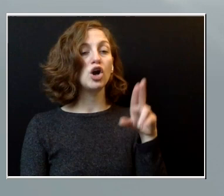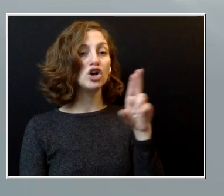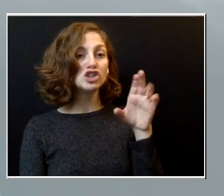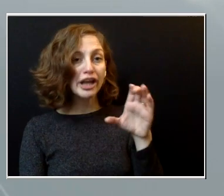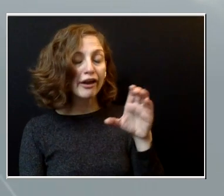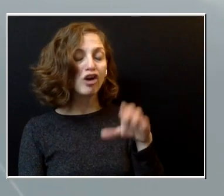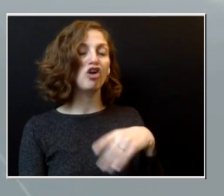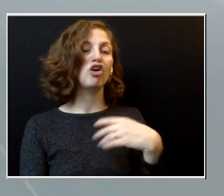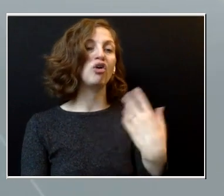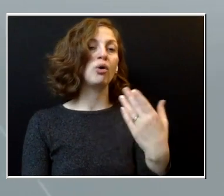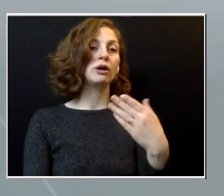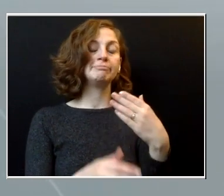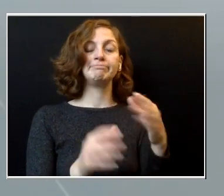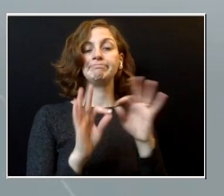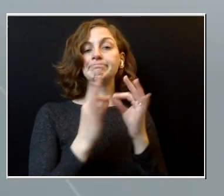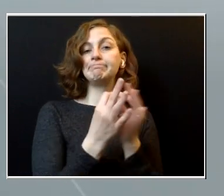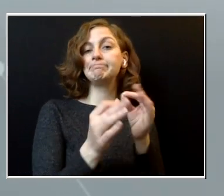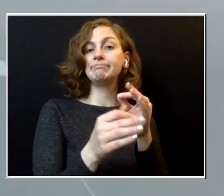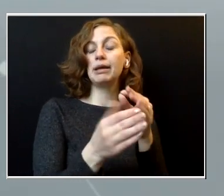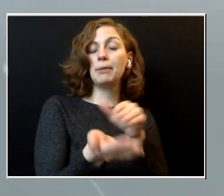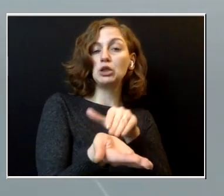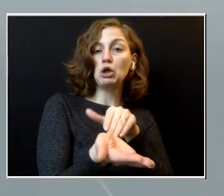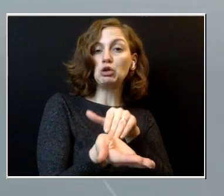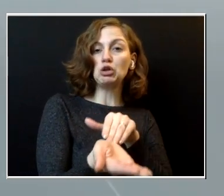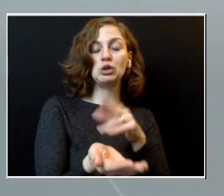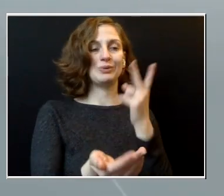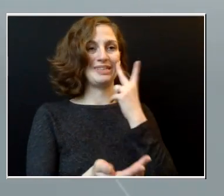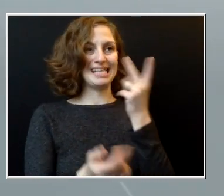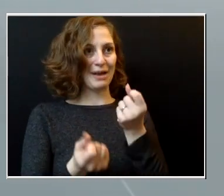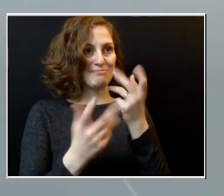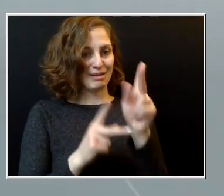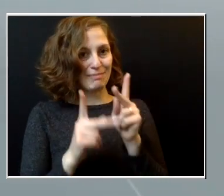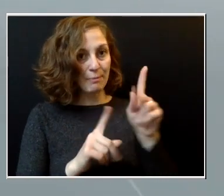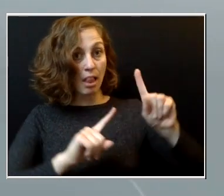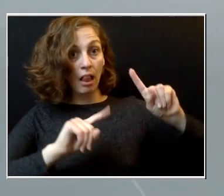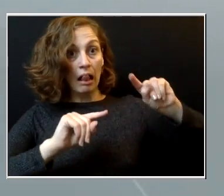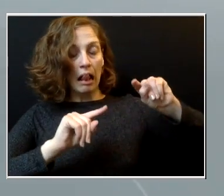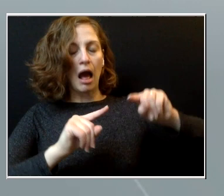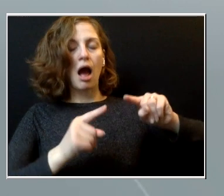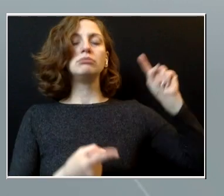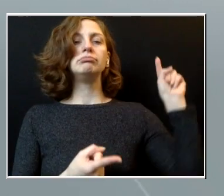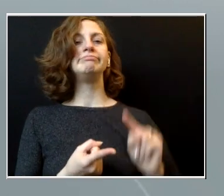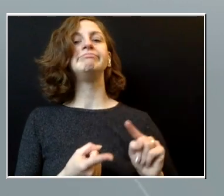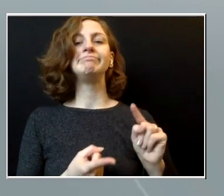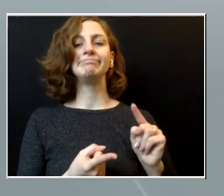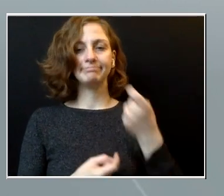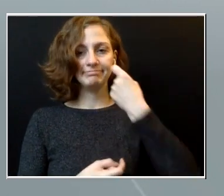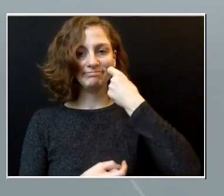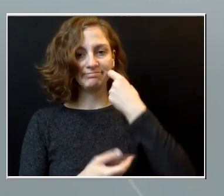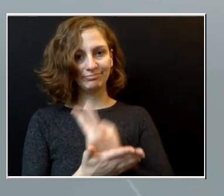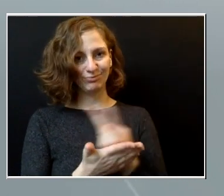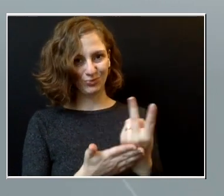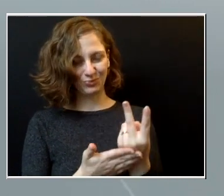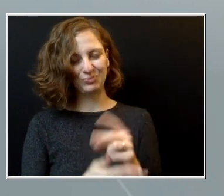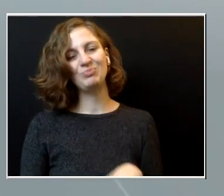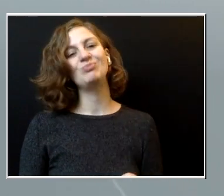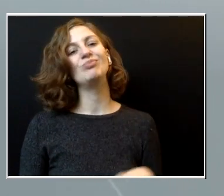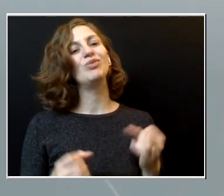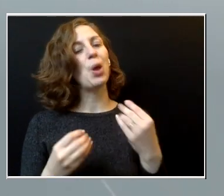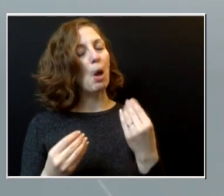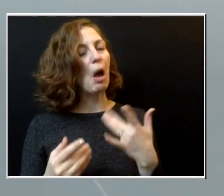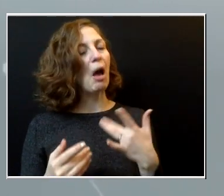physicians, showing that those visits are down significantly the past 2 weeks as well. So I am optimistic that overall